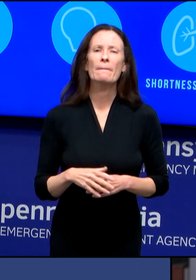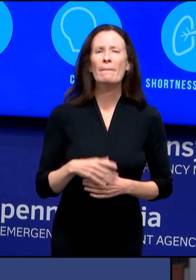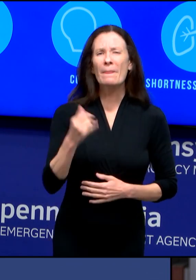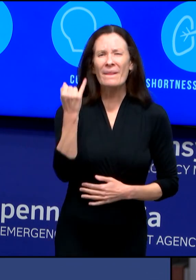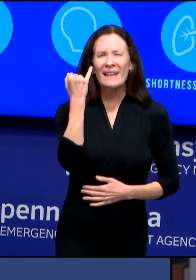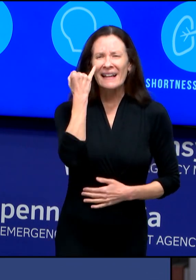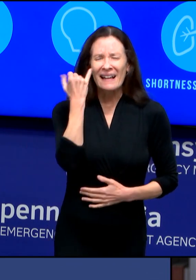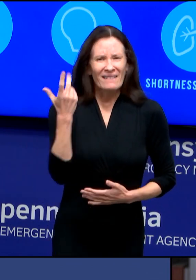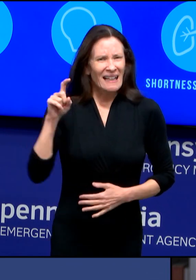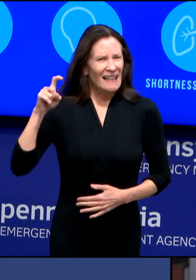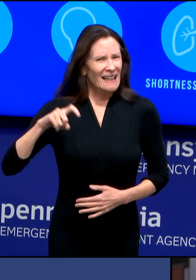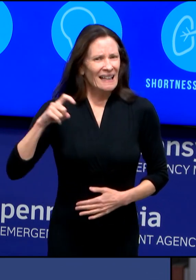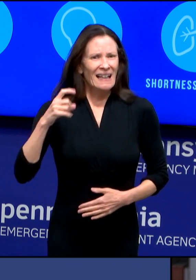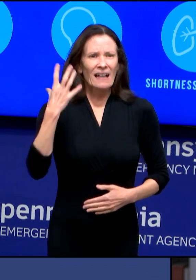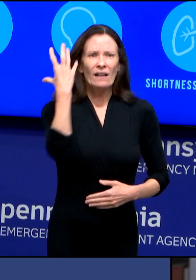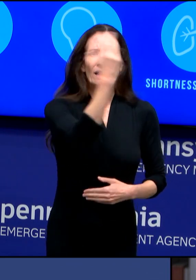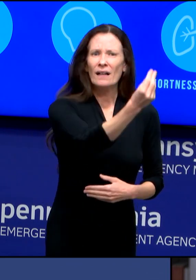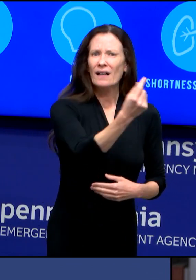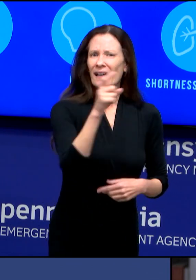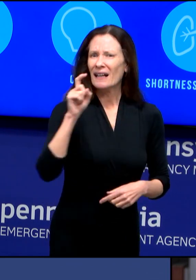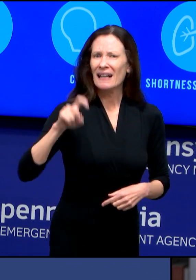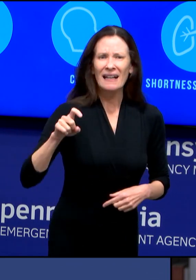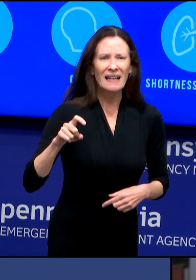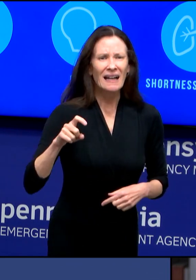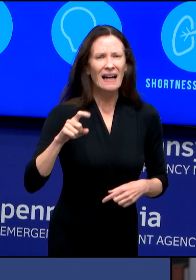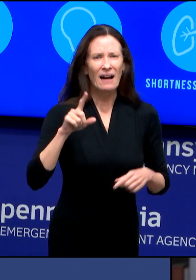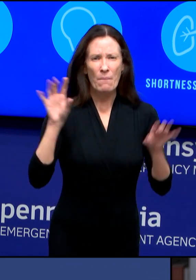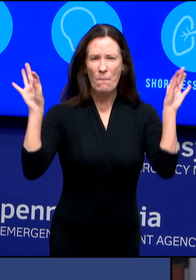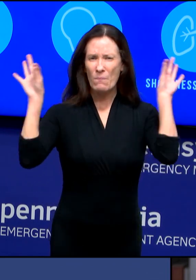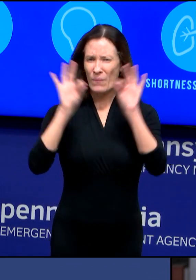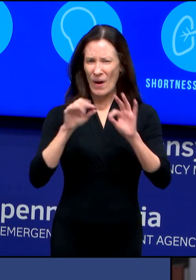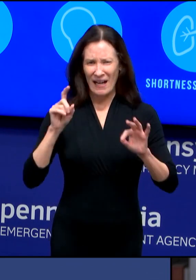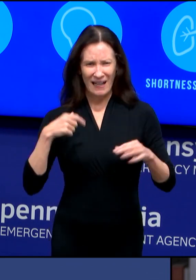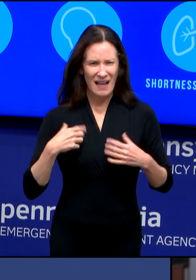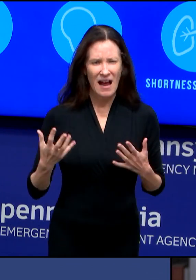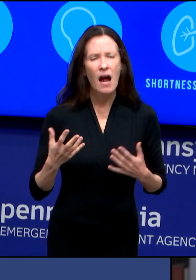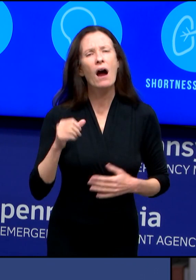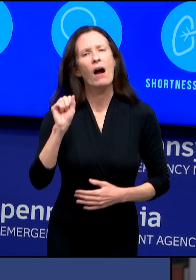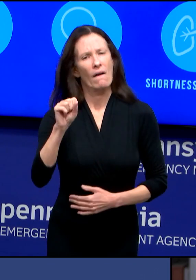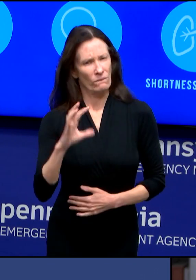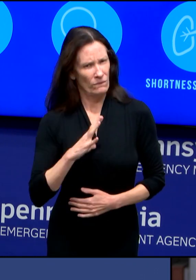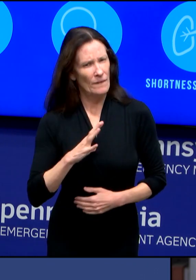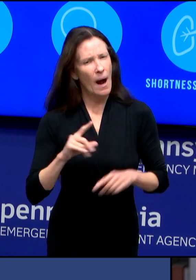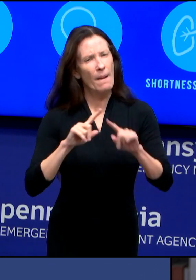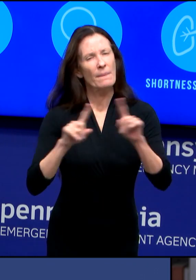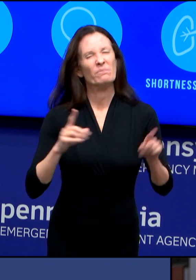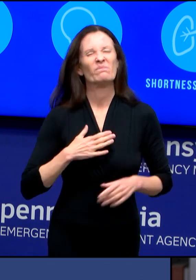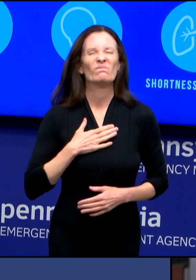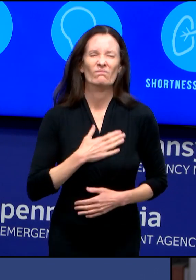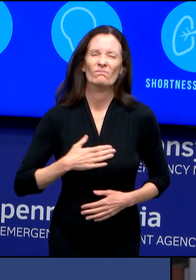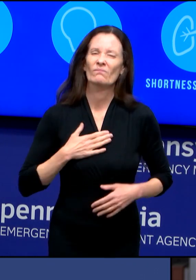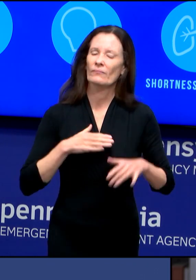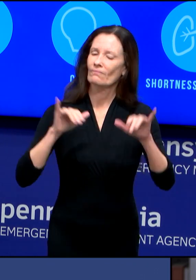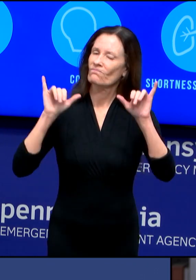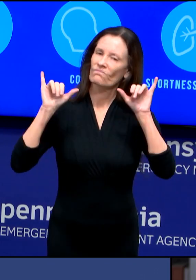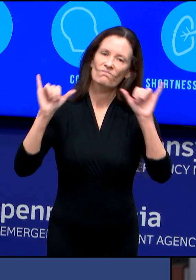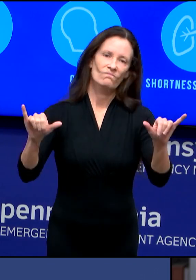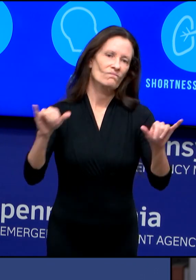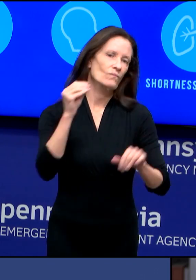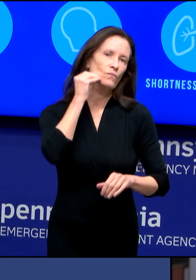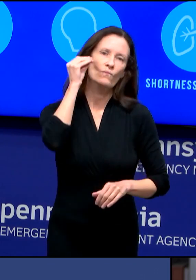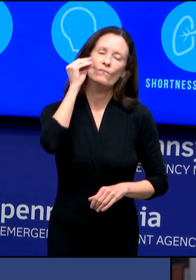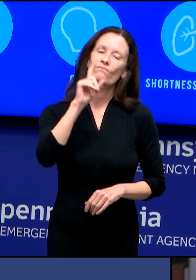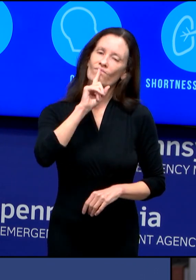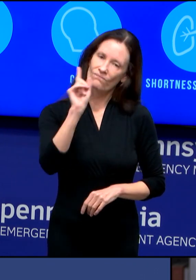asking everyone to participate to their fullest extent. I know this is going to be difficult, even more than it is already.